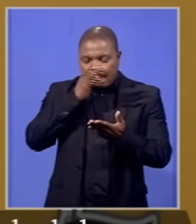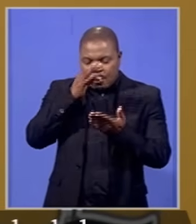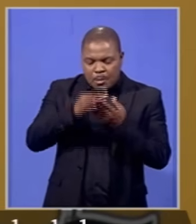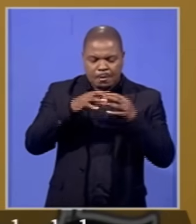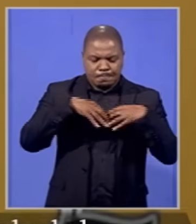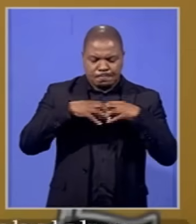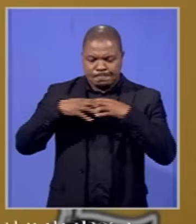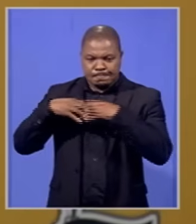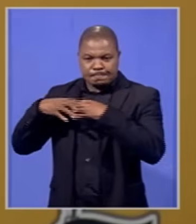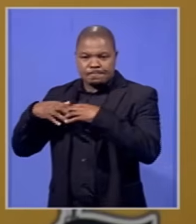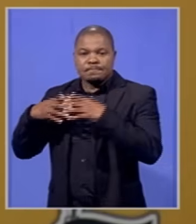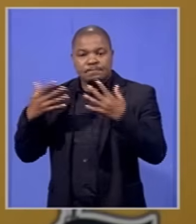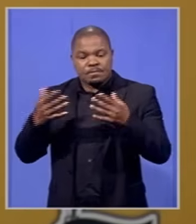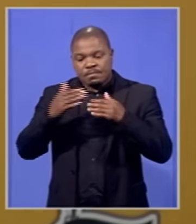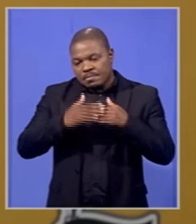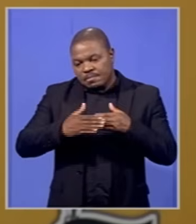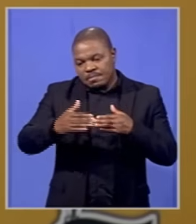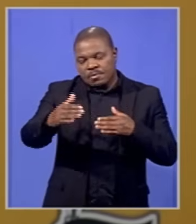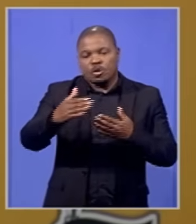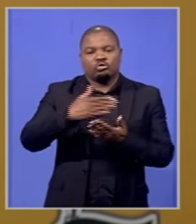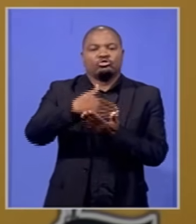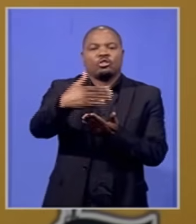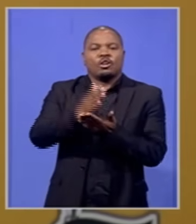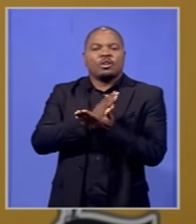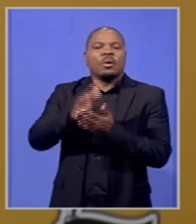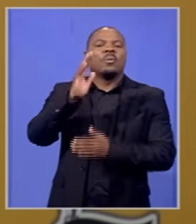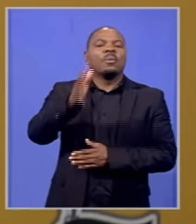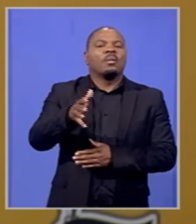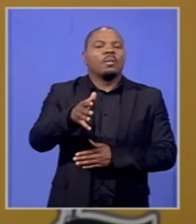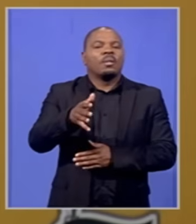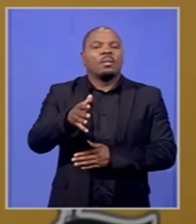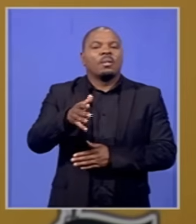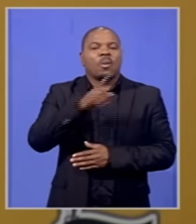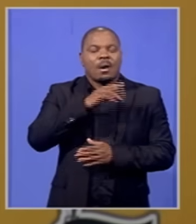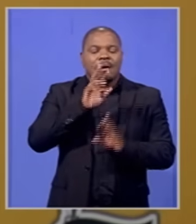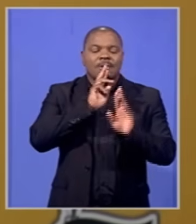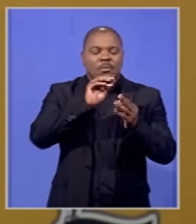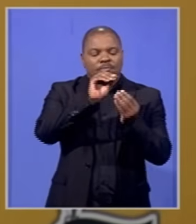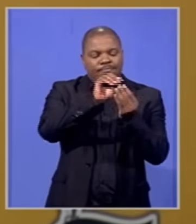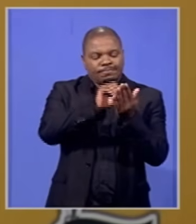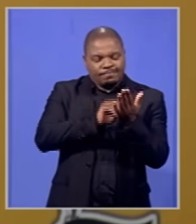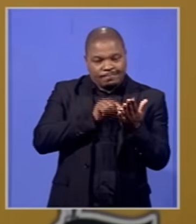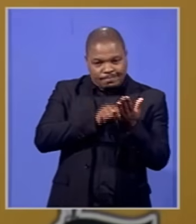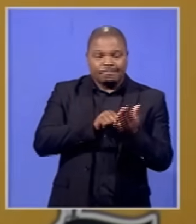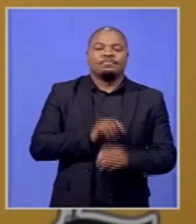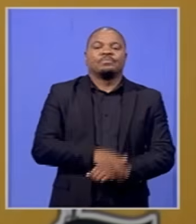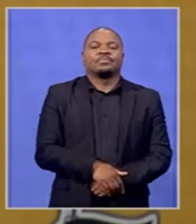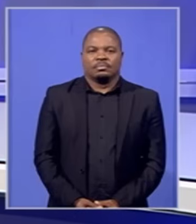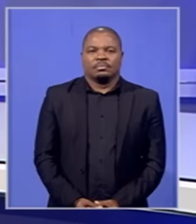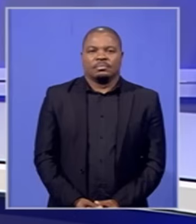proposals that we'll share with them later as we consolidate the report of this lekgotla.